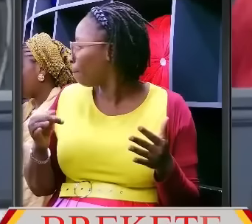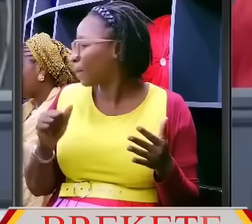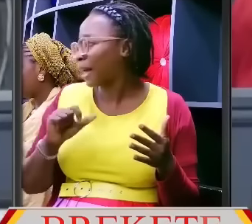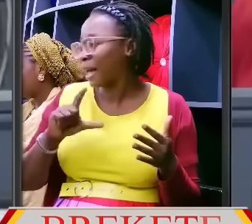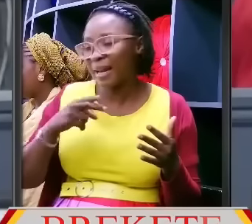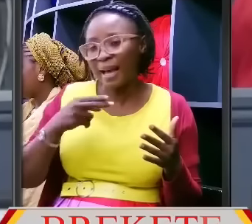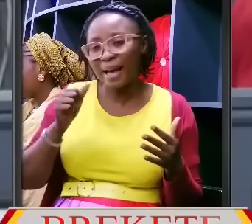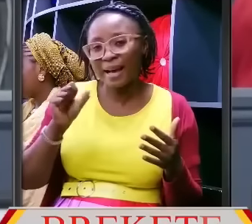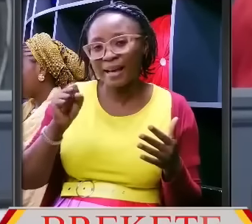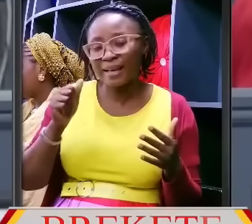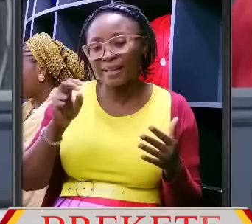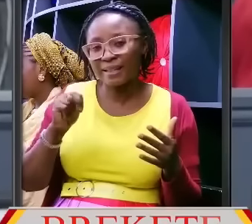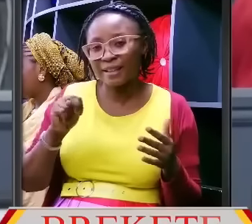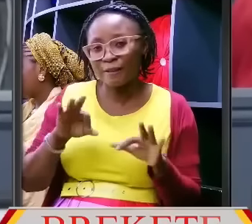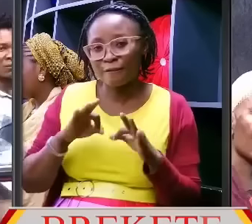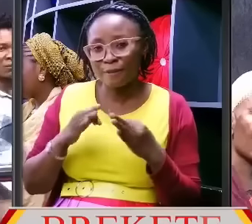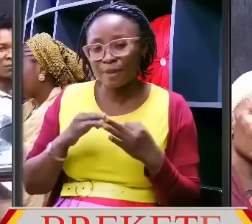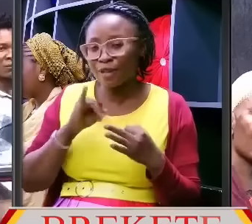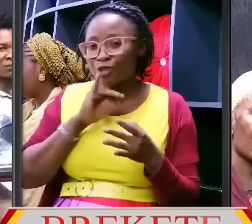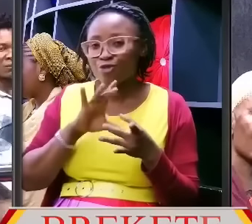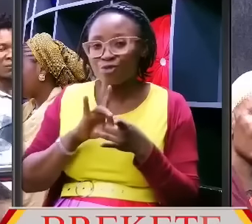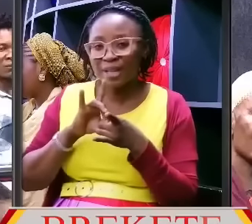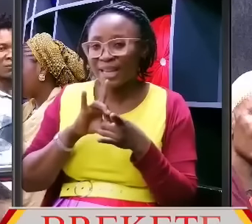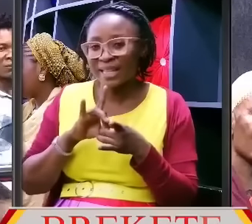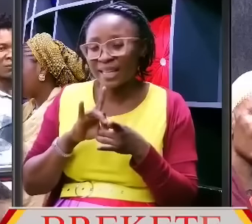Alassane's family is united.